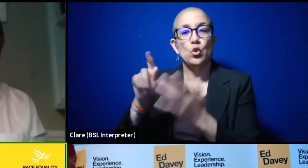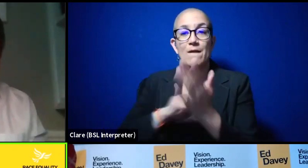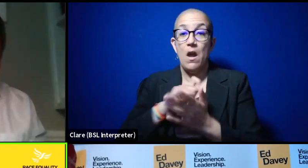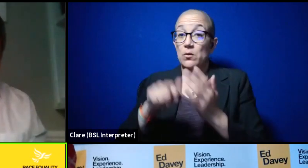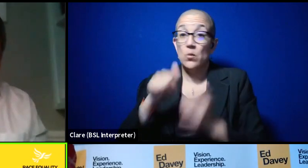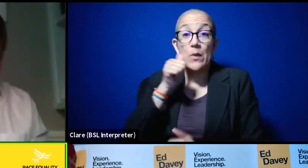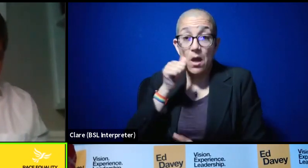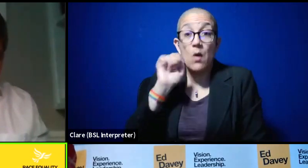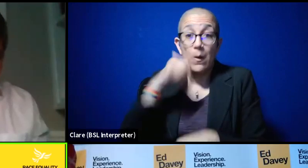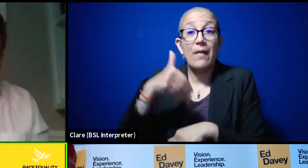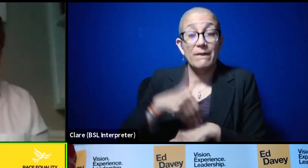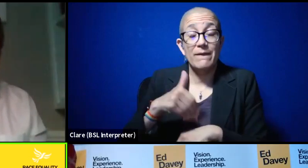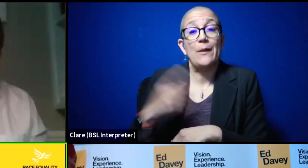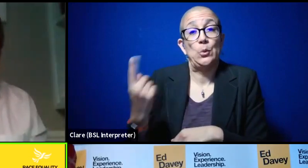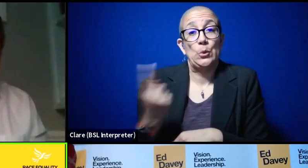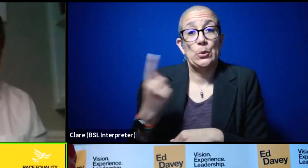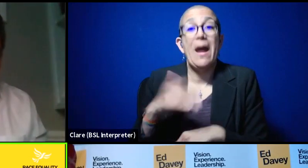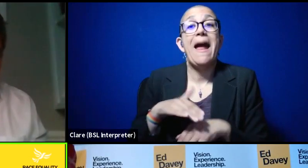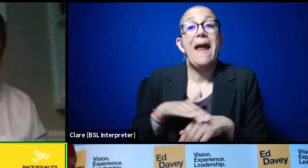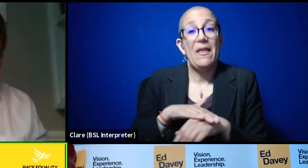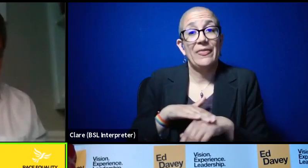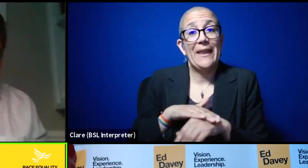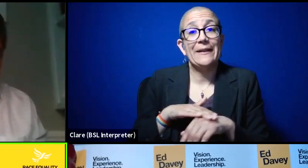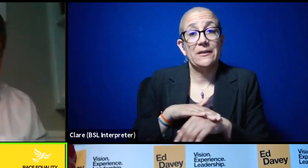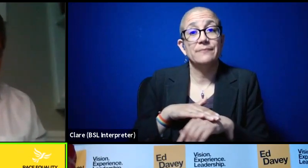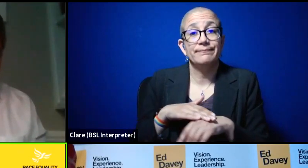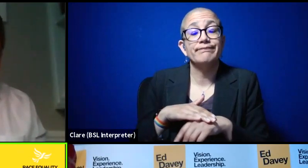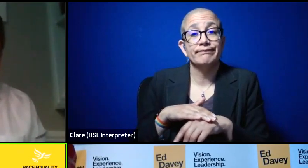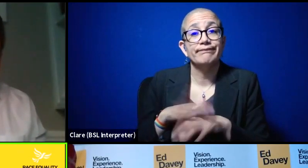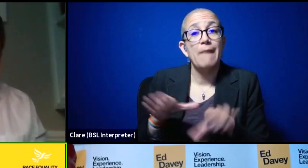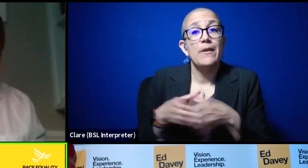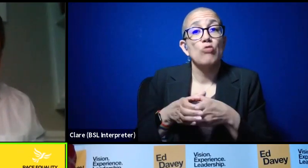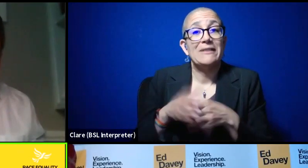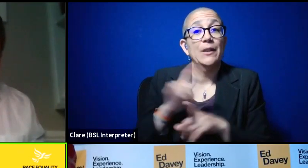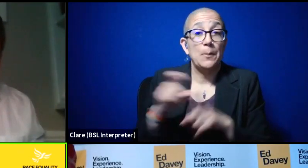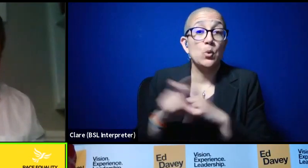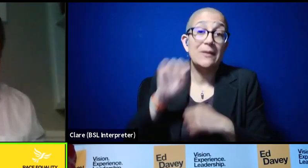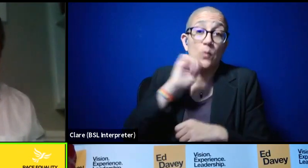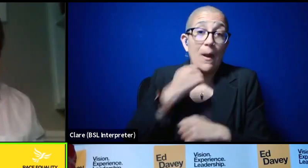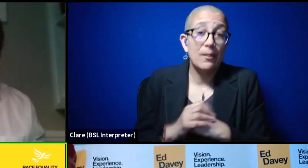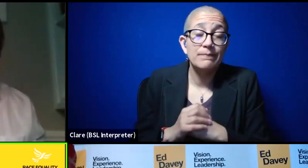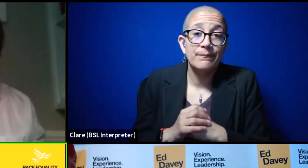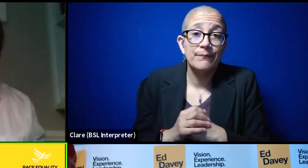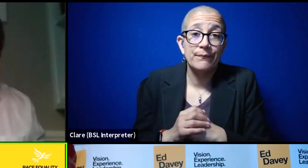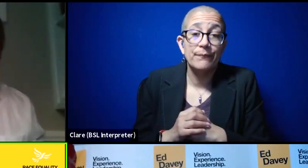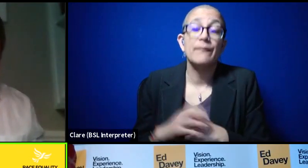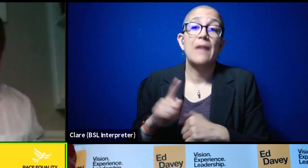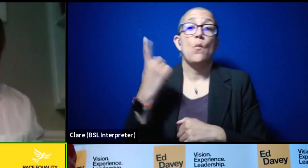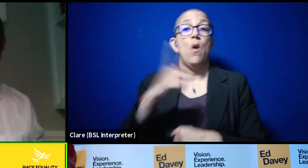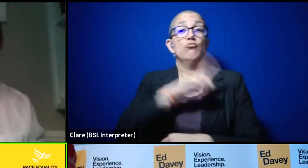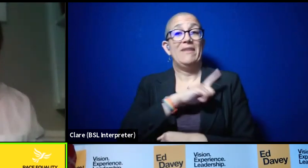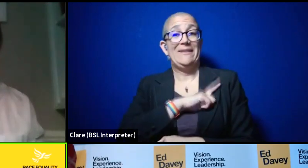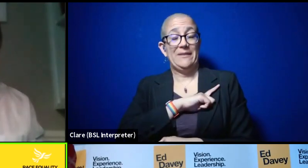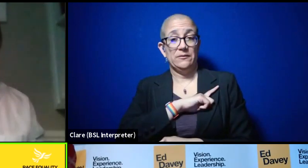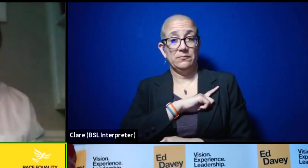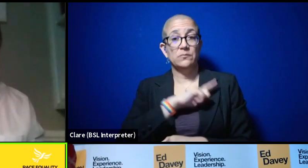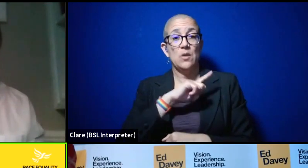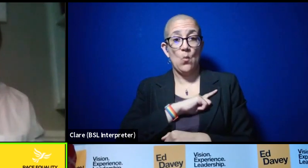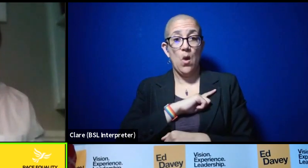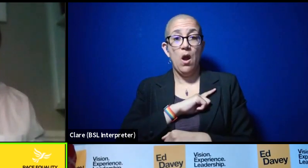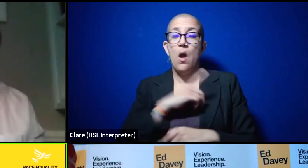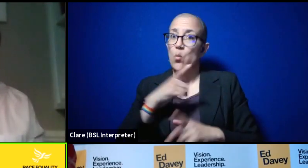disproportionately affect ethnic minority communities. And that is one of the reasons why we have so